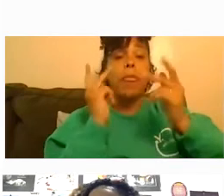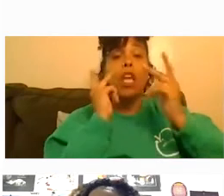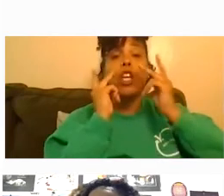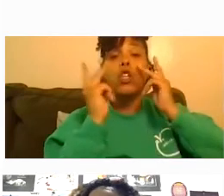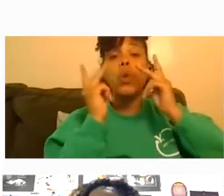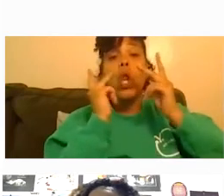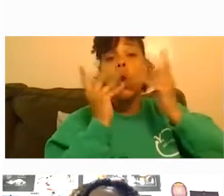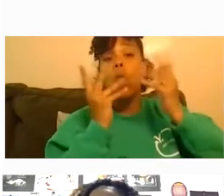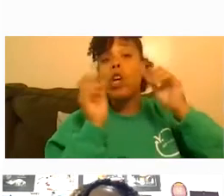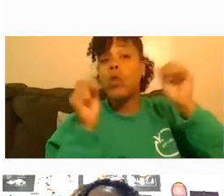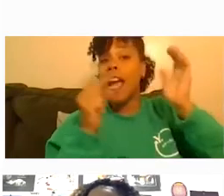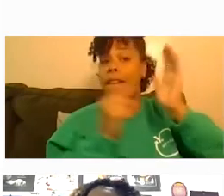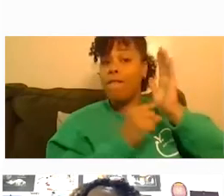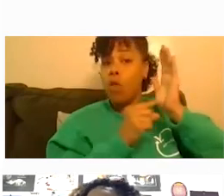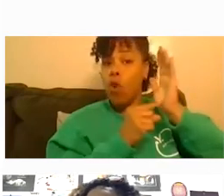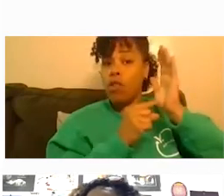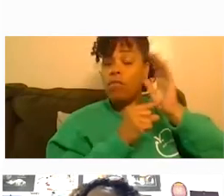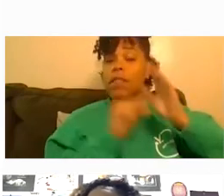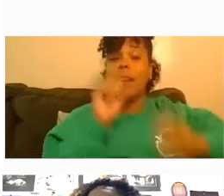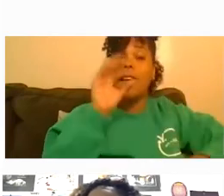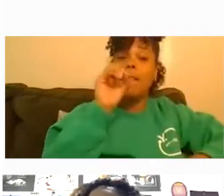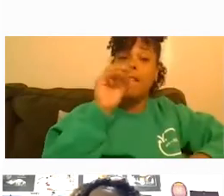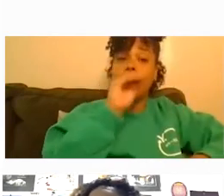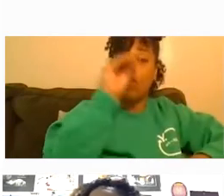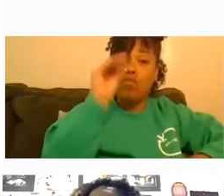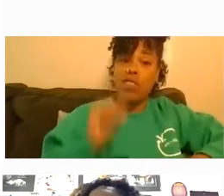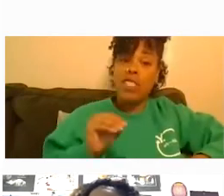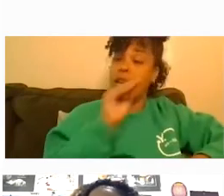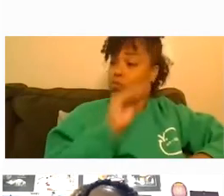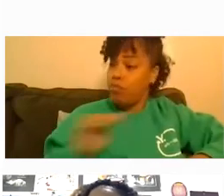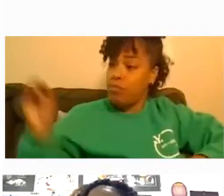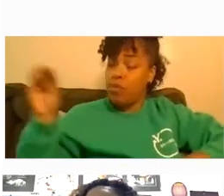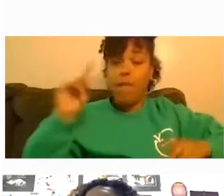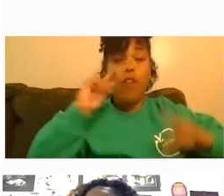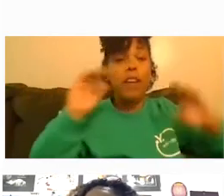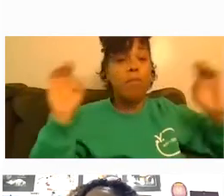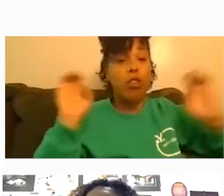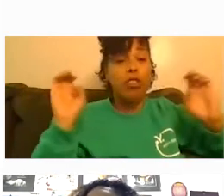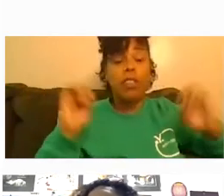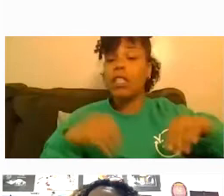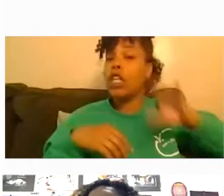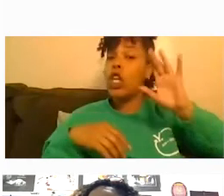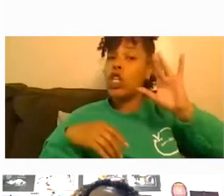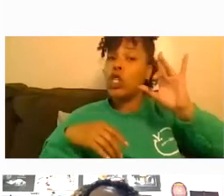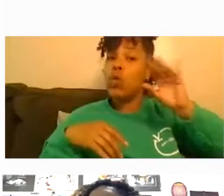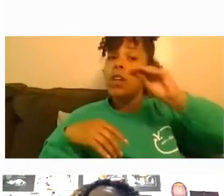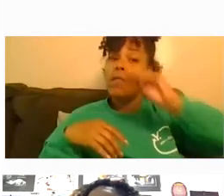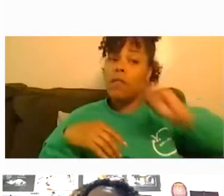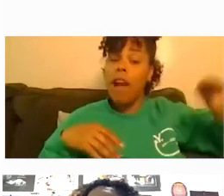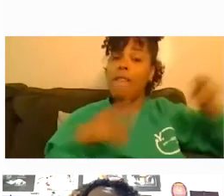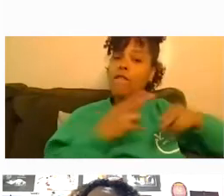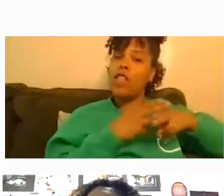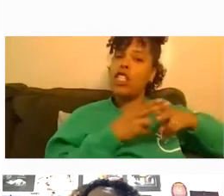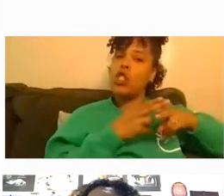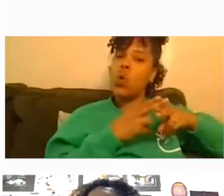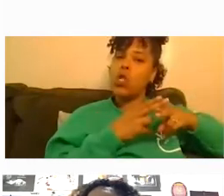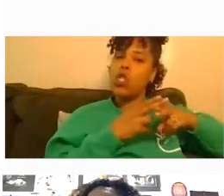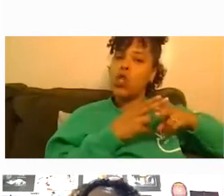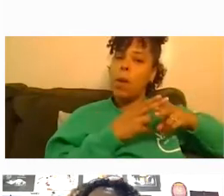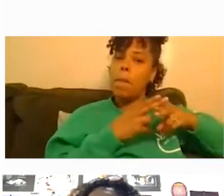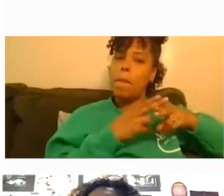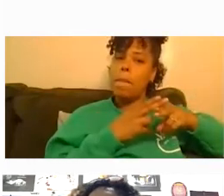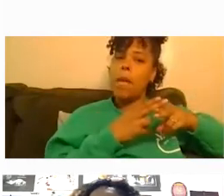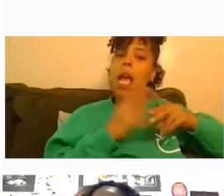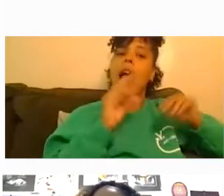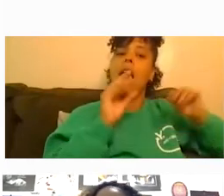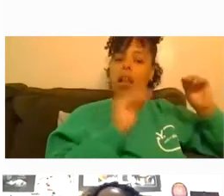can afford to do. You put 50% towards that emergency, 25% towards the short term, 25% towards the wealth